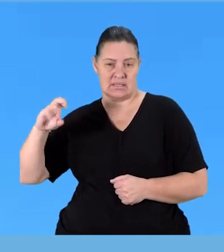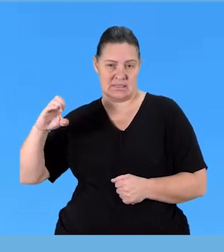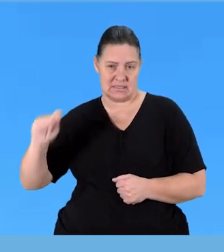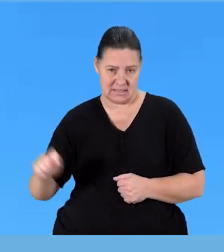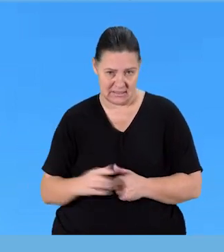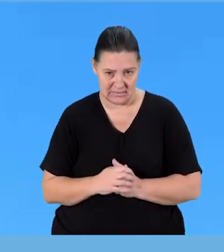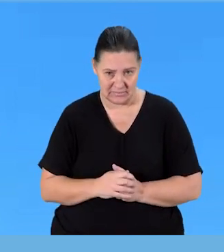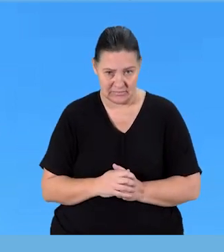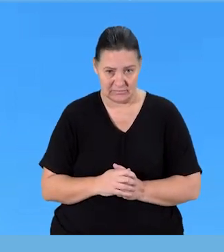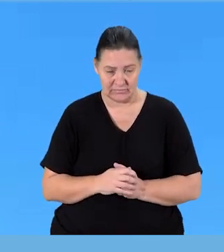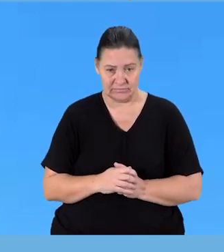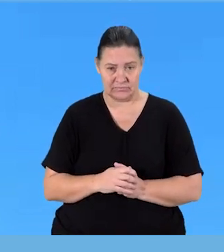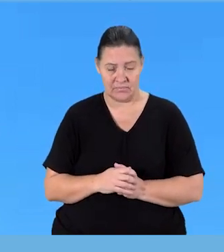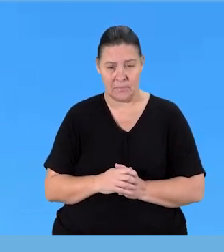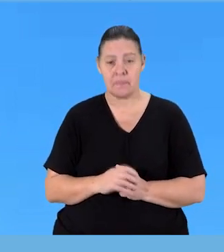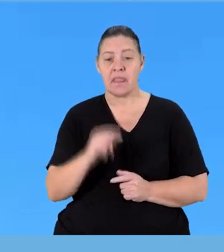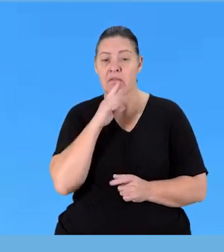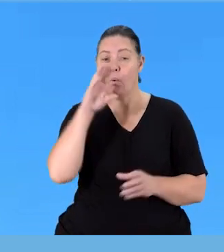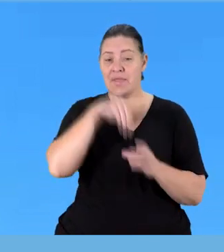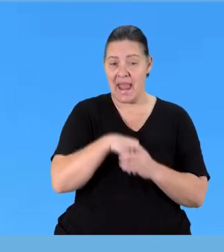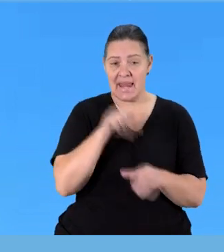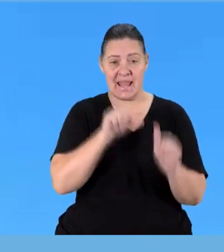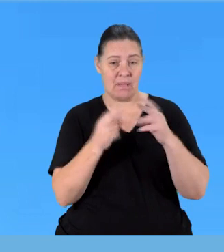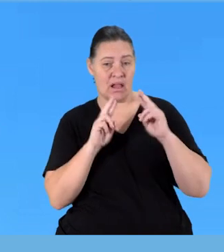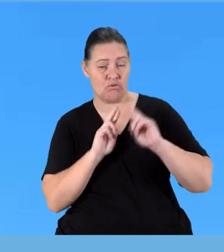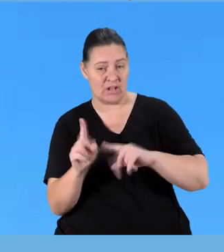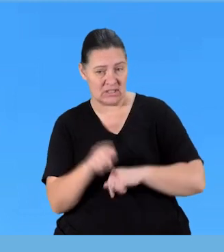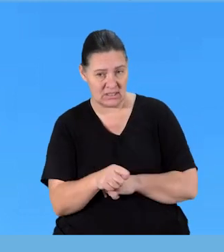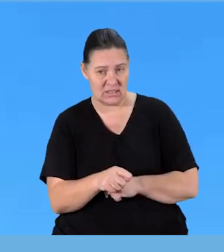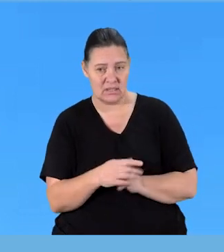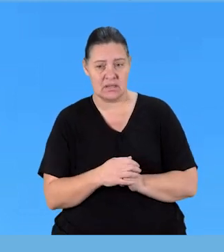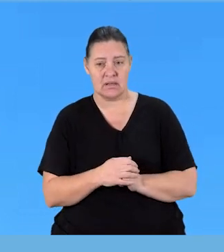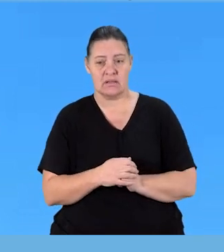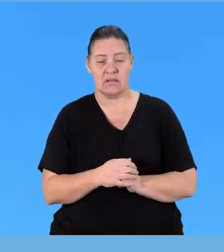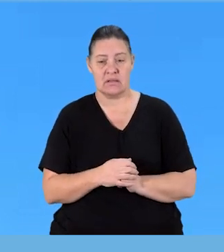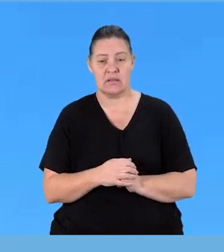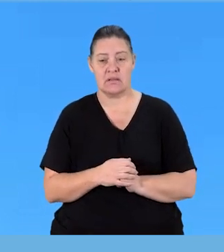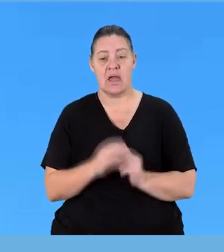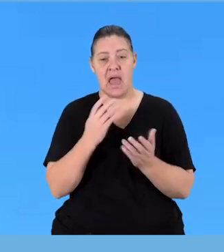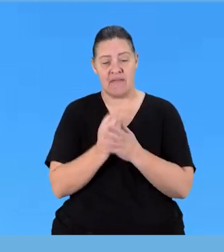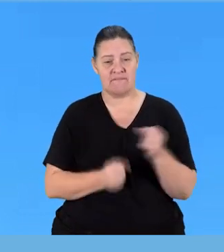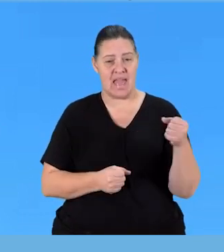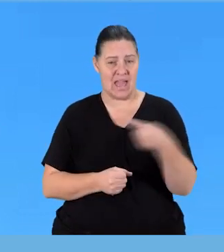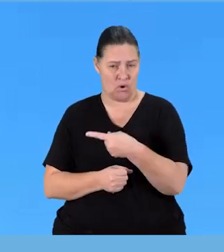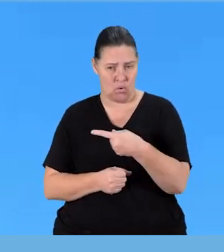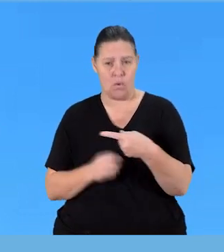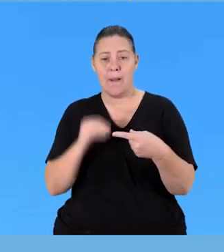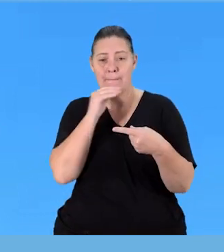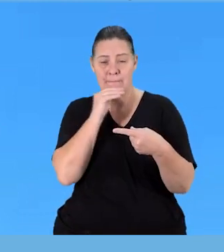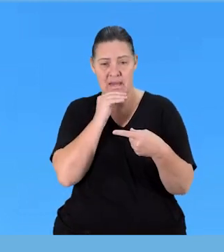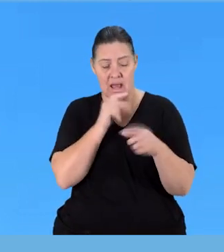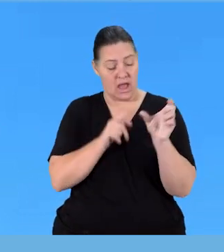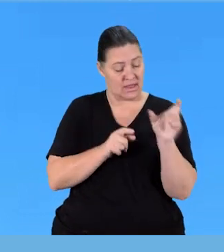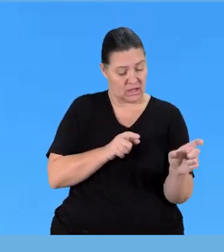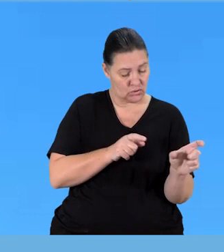right-hand side, we have the products. Then also within a chemical reaction, we have an arrow. Now this arrow denotes that it's